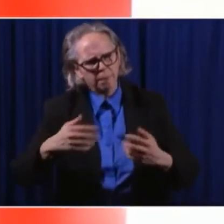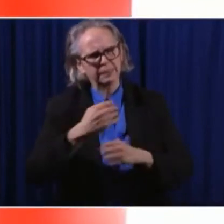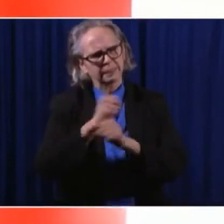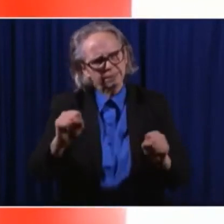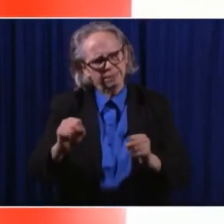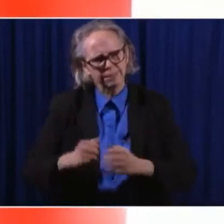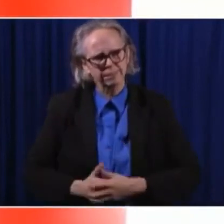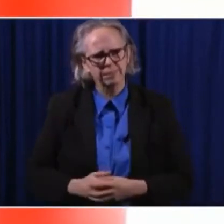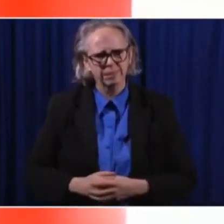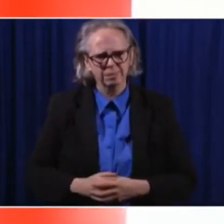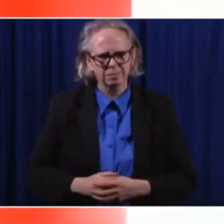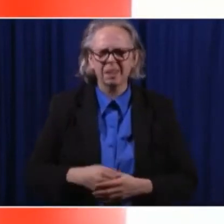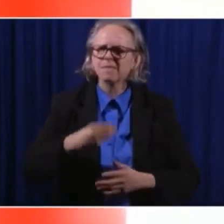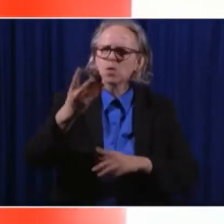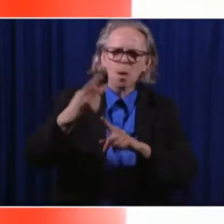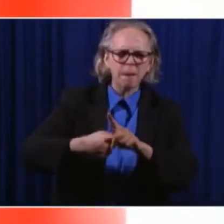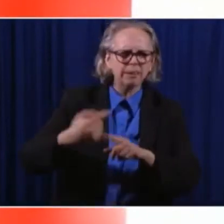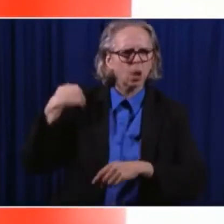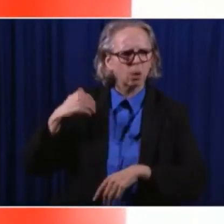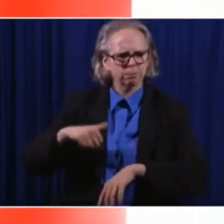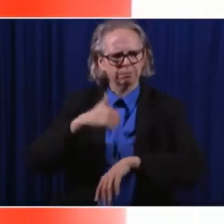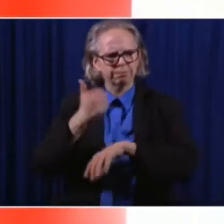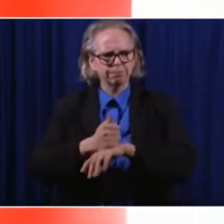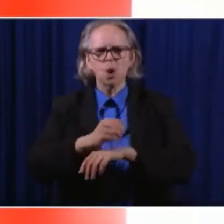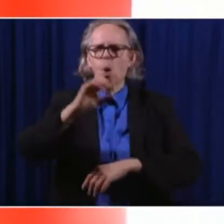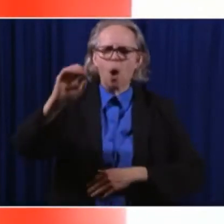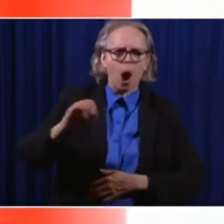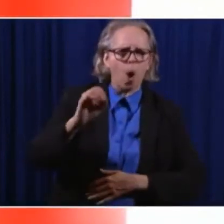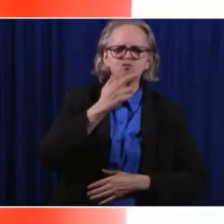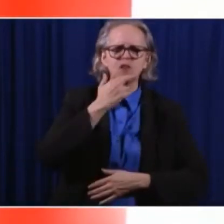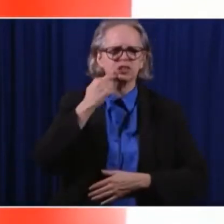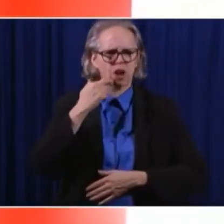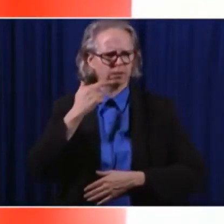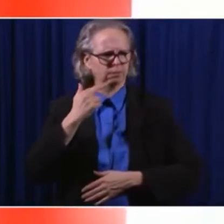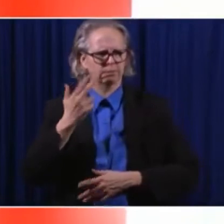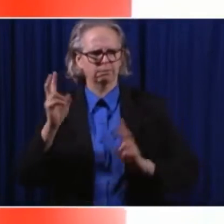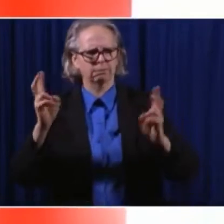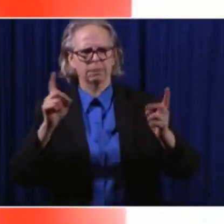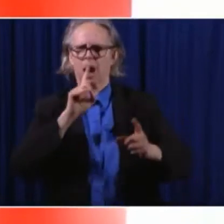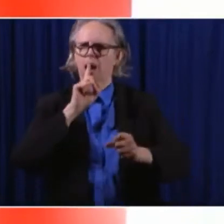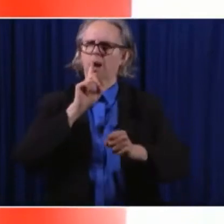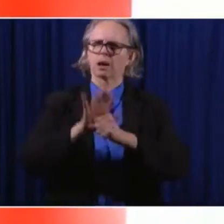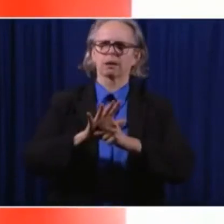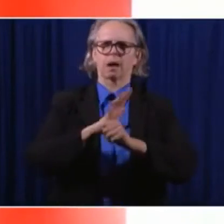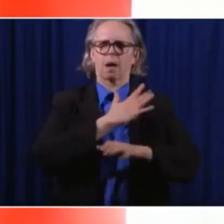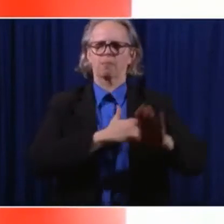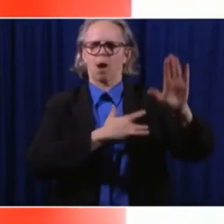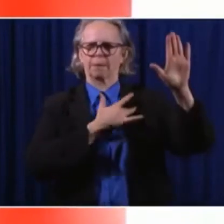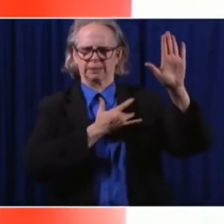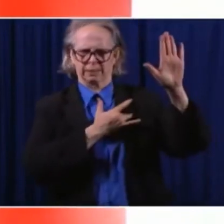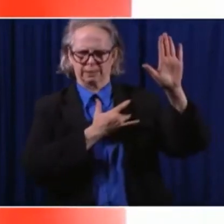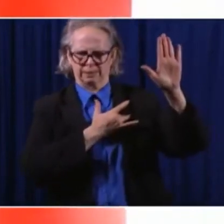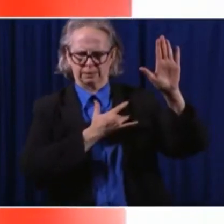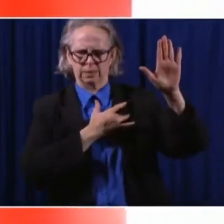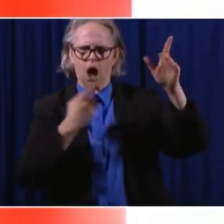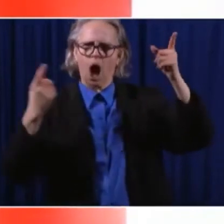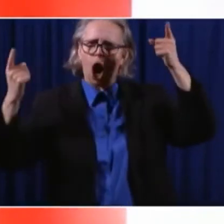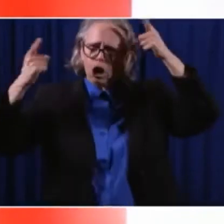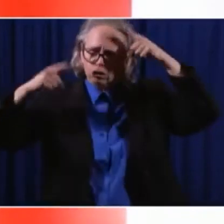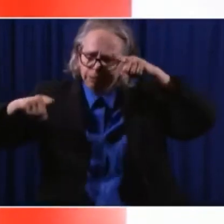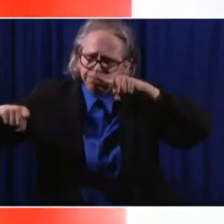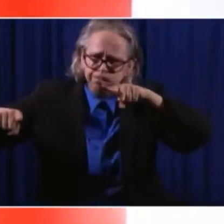Promise. And that's where operators pledge to meet and exceed the Dine Safe Ohio requirements. And we've seen incredible